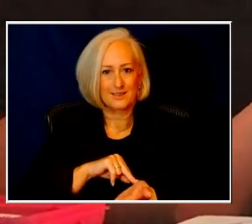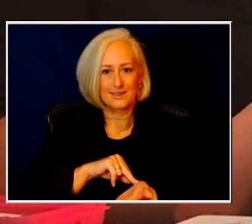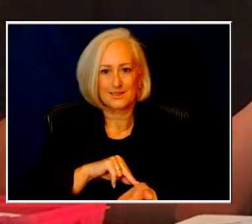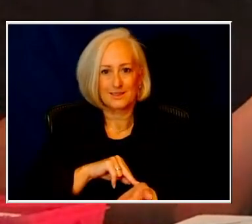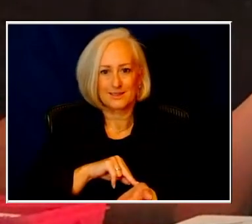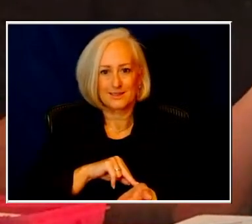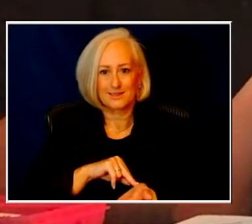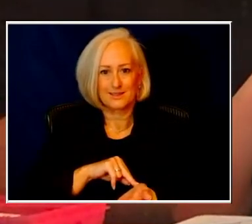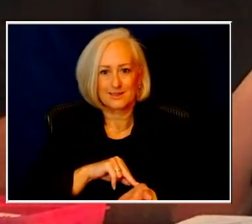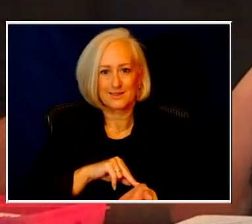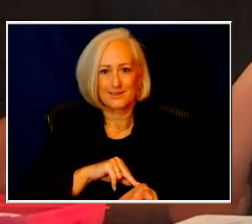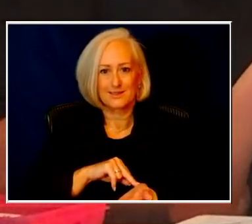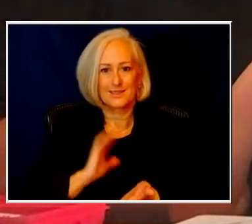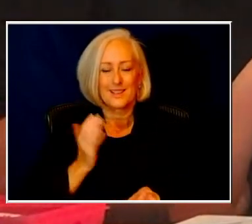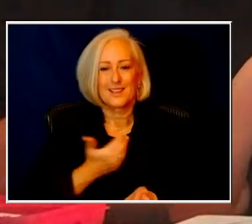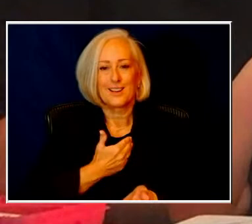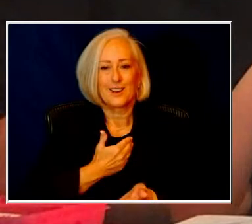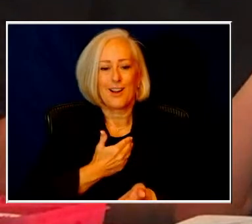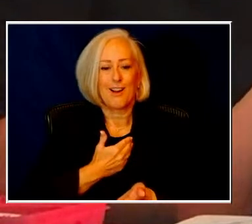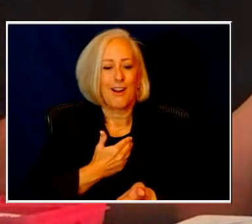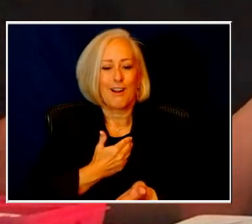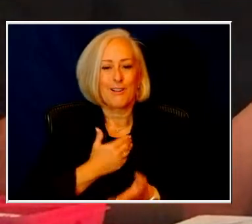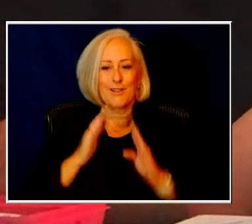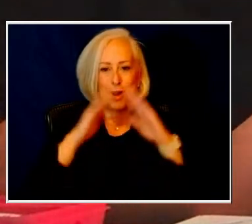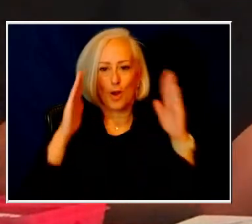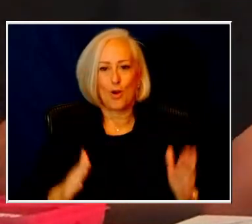is always open to you. Come visit us. It